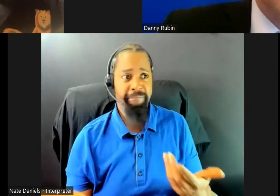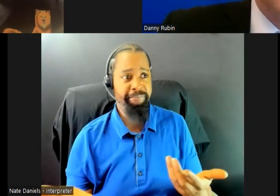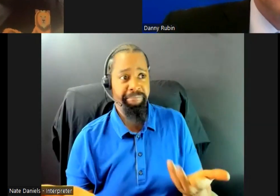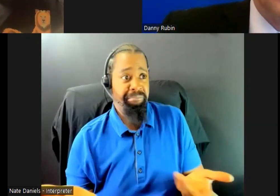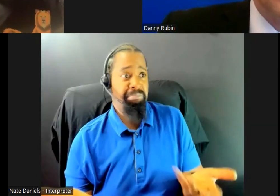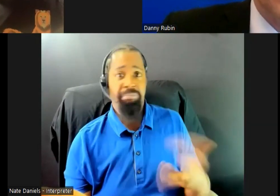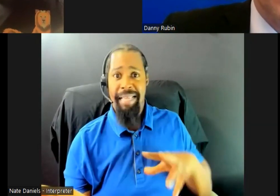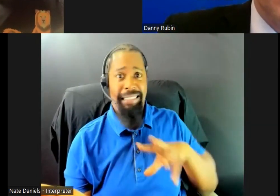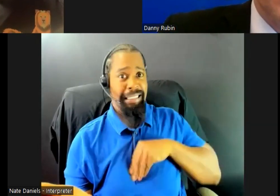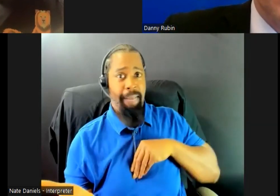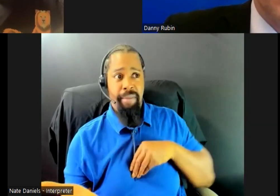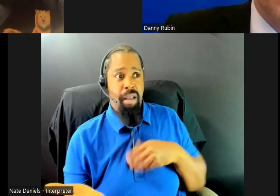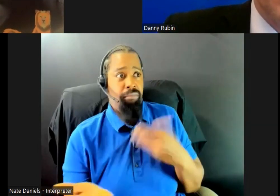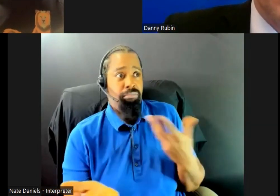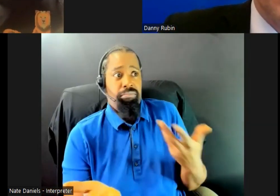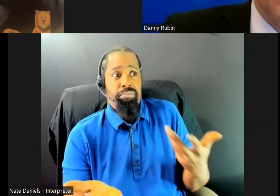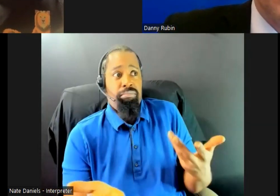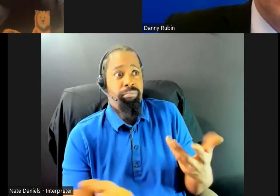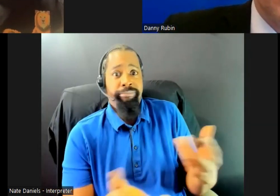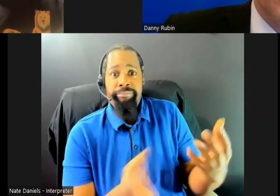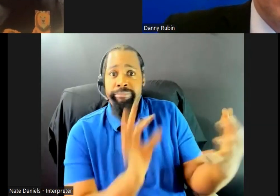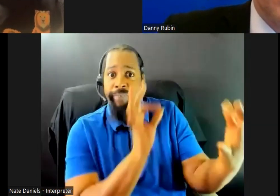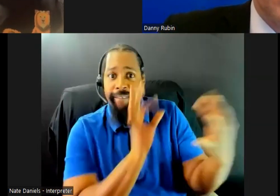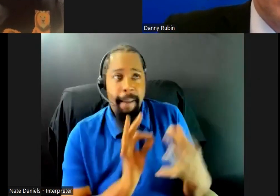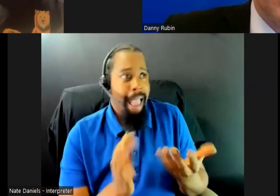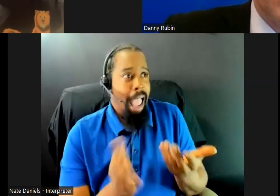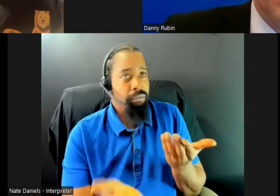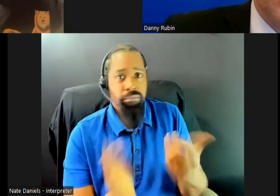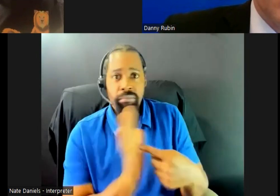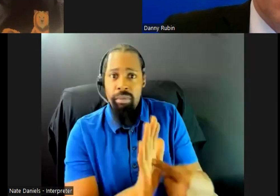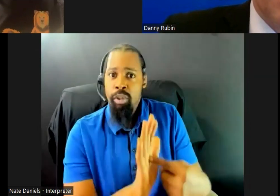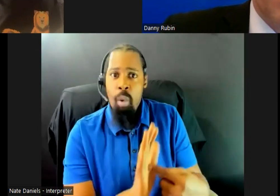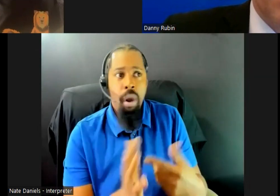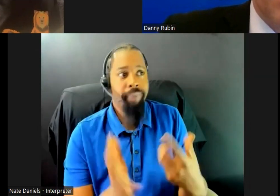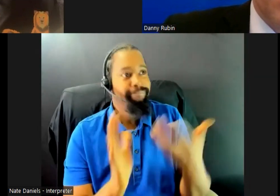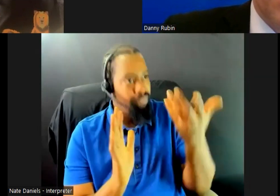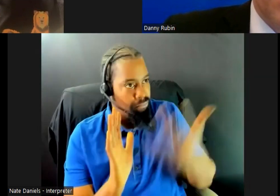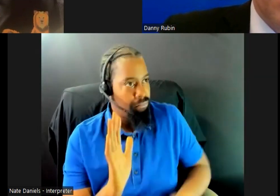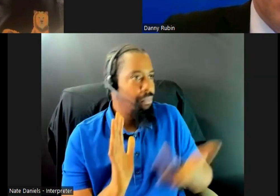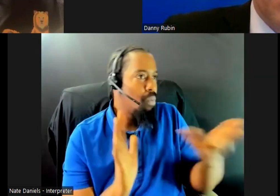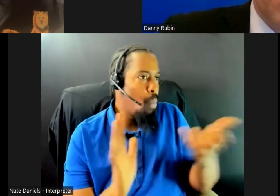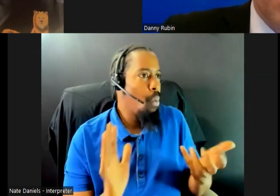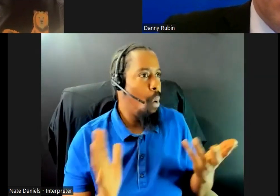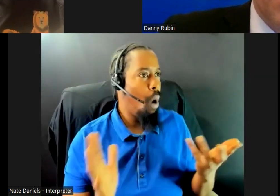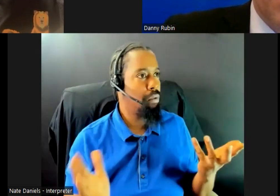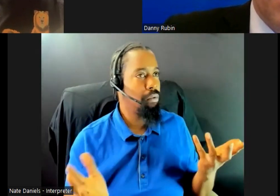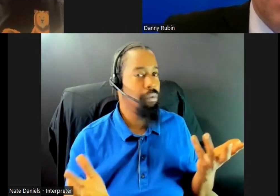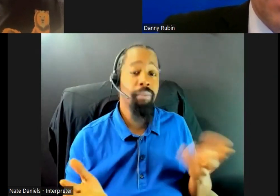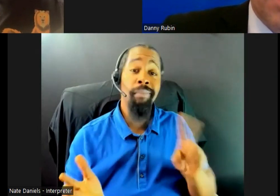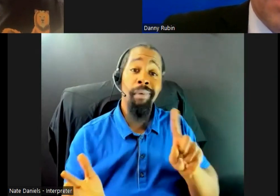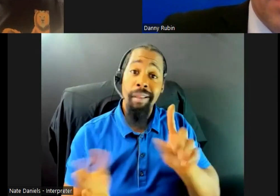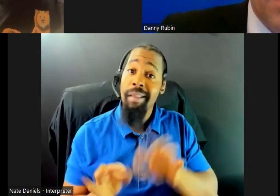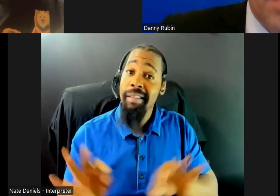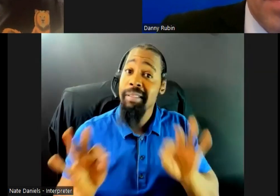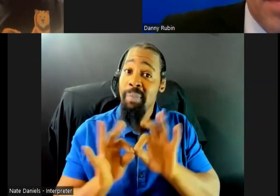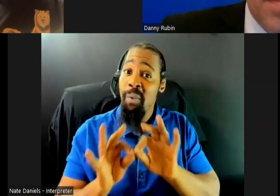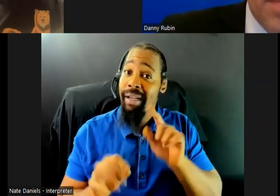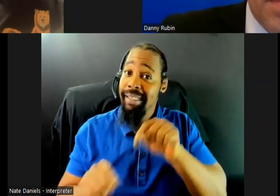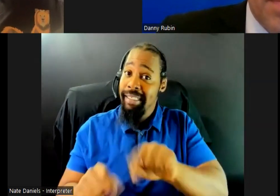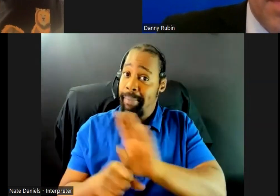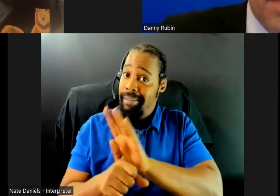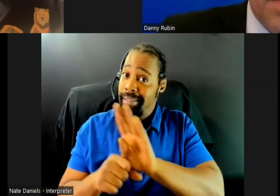we want to do. And that's a very important thing in fashion. You always have to know who you are